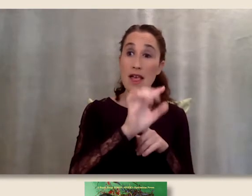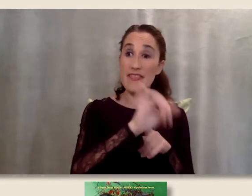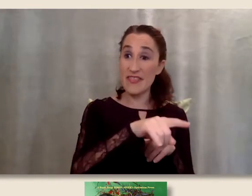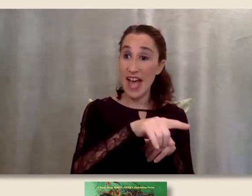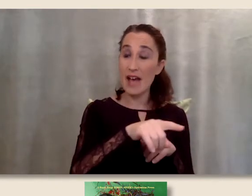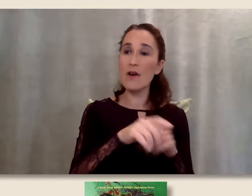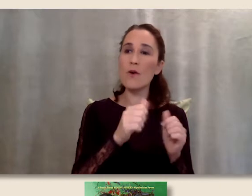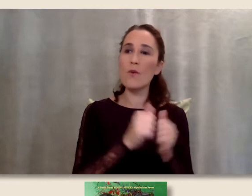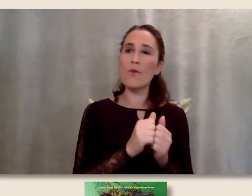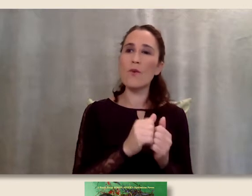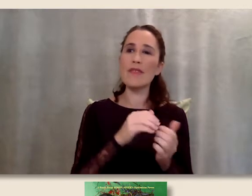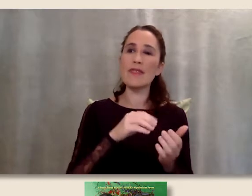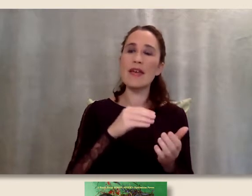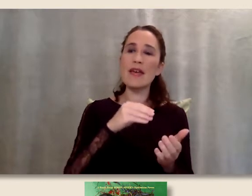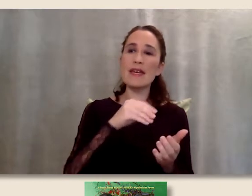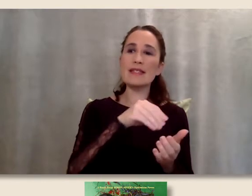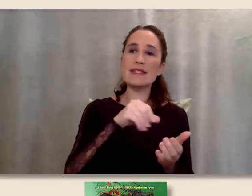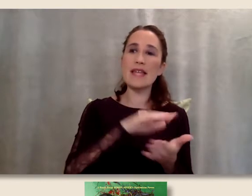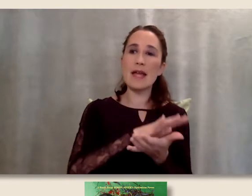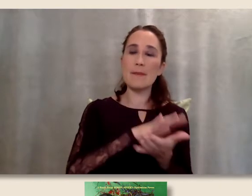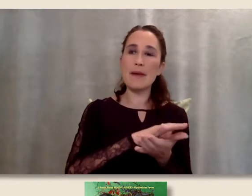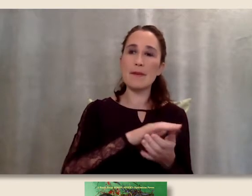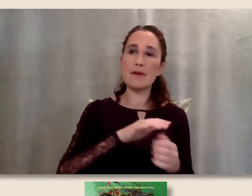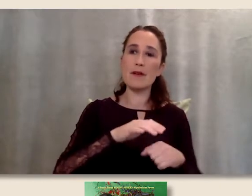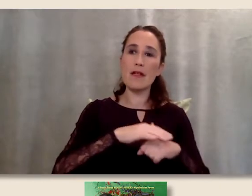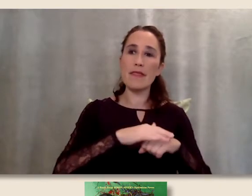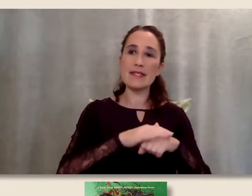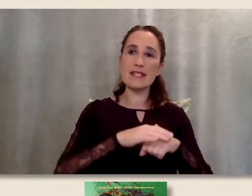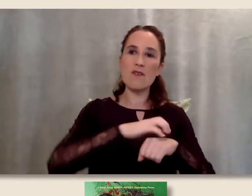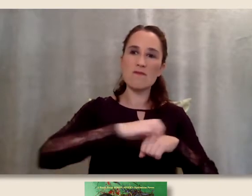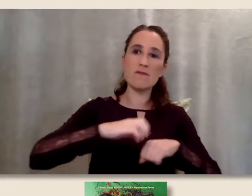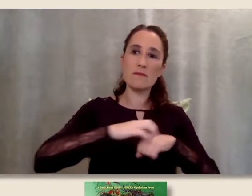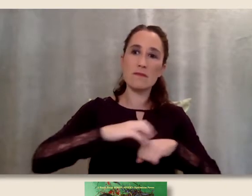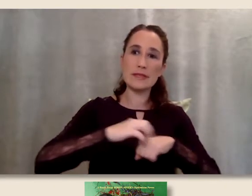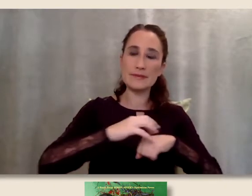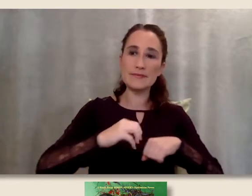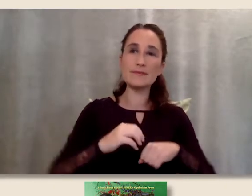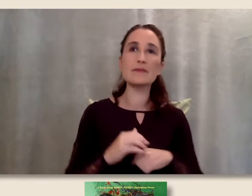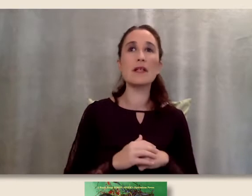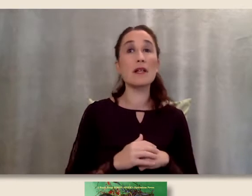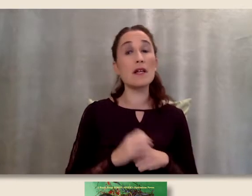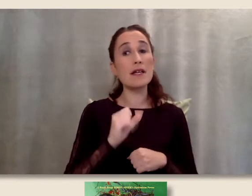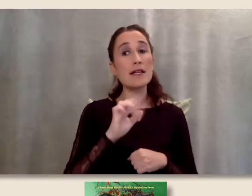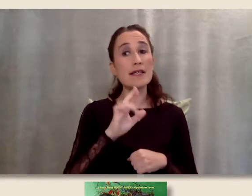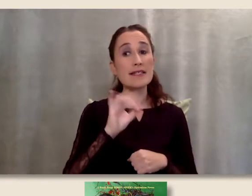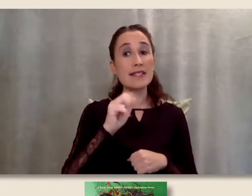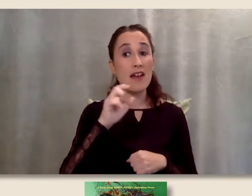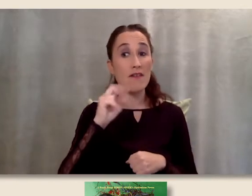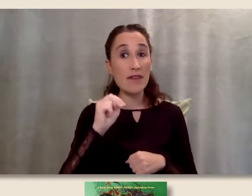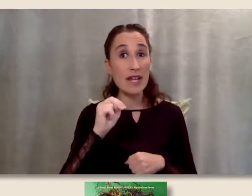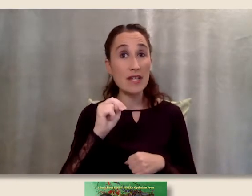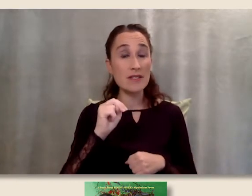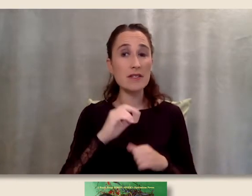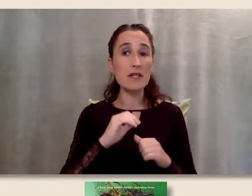bit of sandpaper and just getting off that first layer of the seed coat. And typically a seed would go through scarification if it's going through